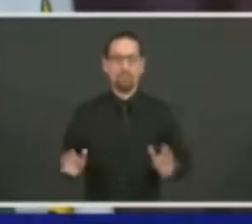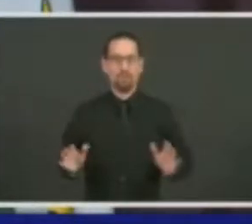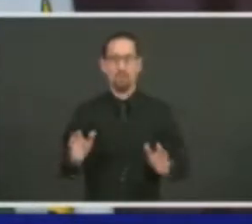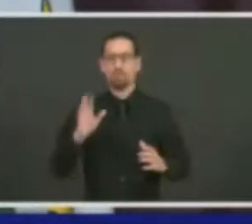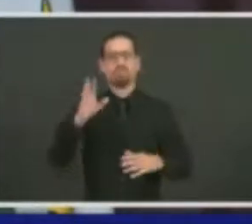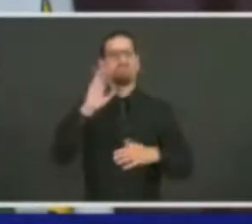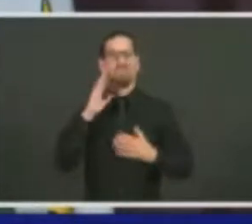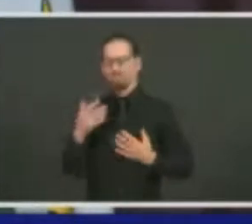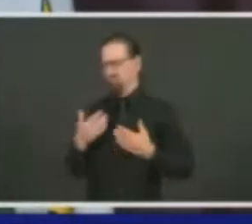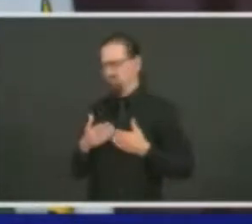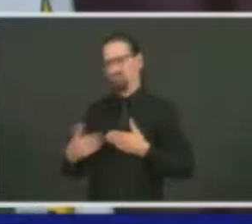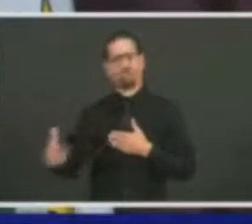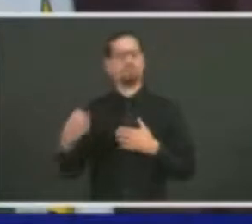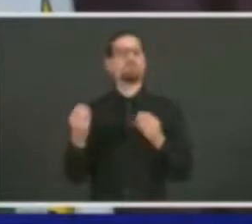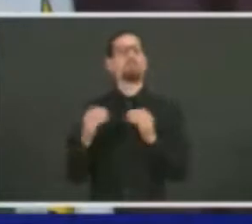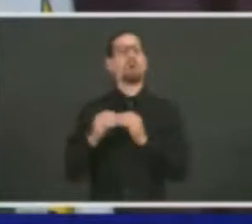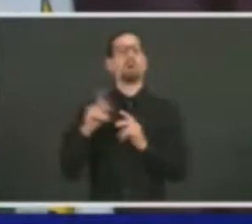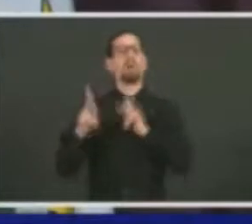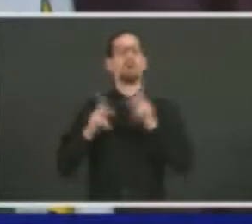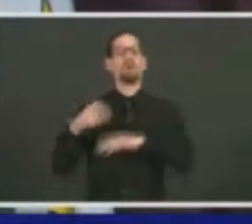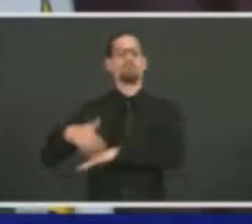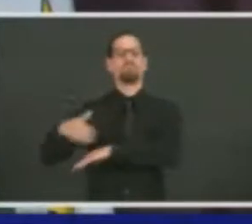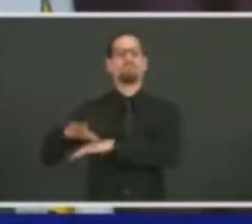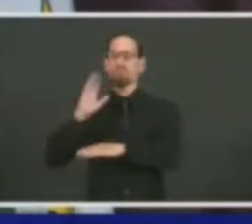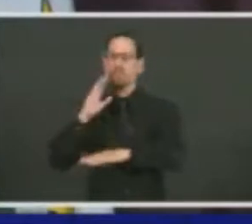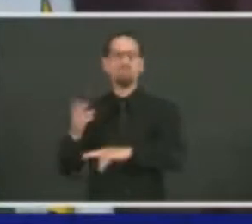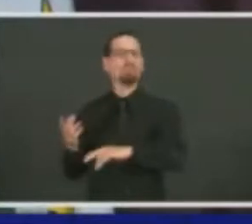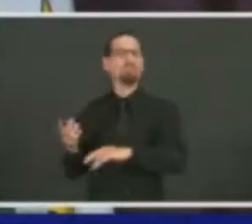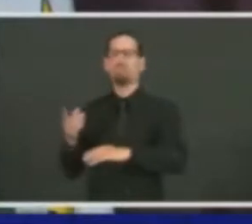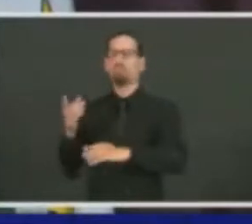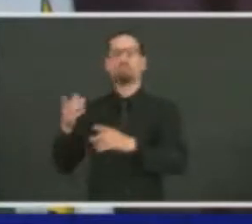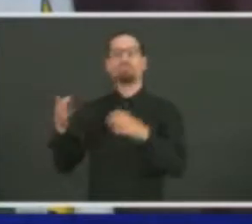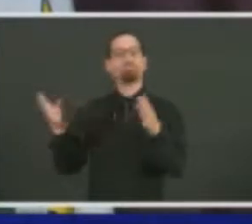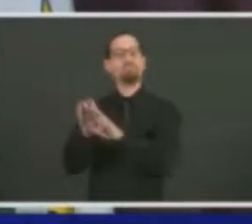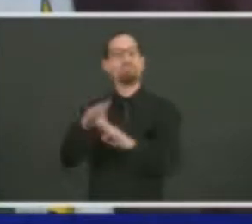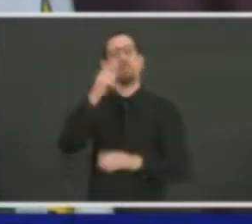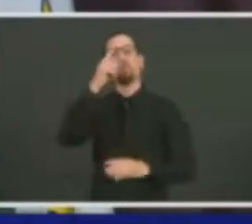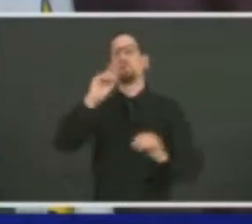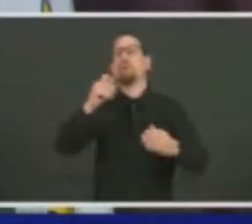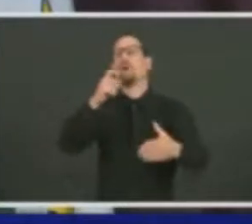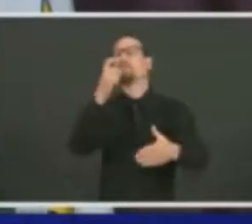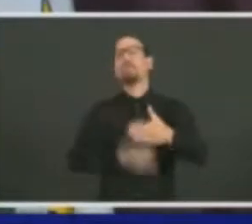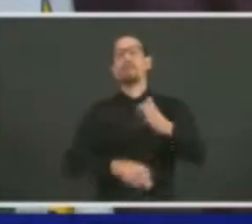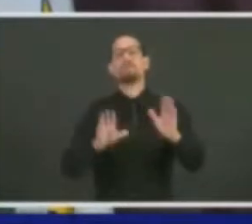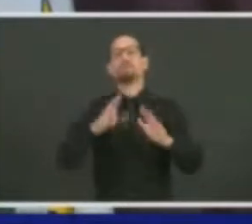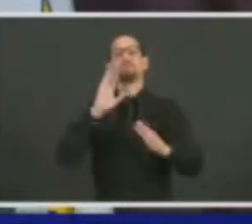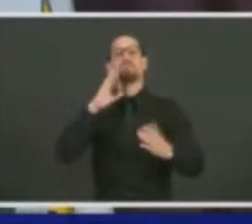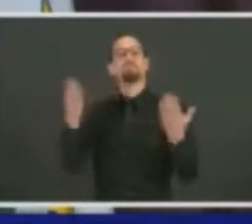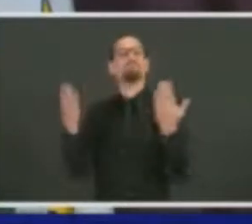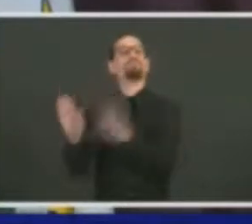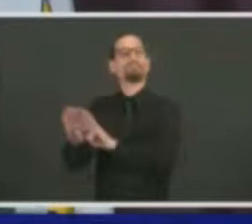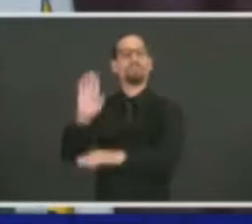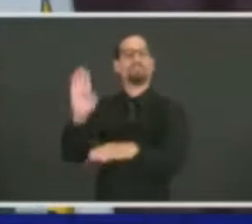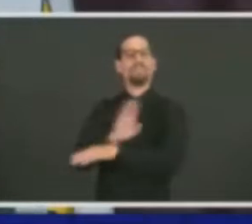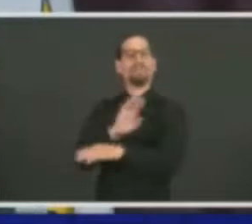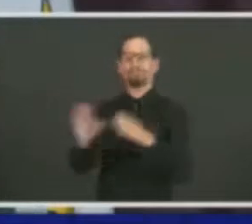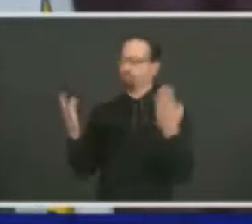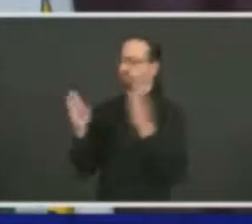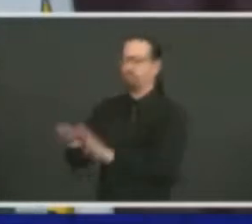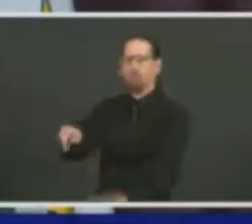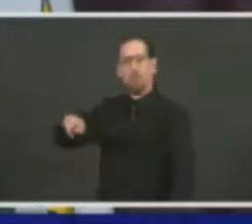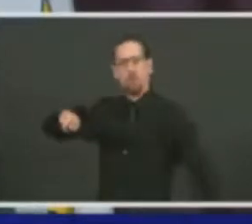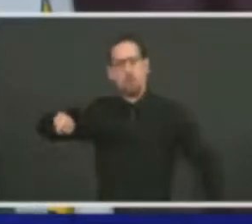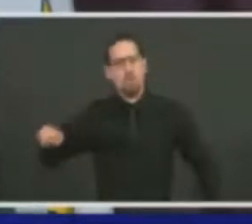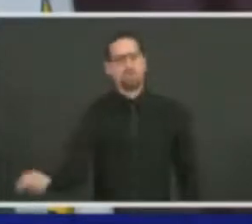shut down operations that are not even trying to comply. I'm asking the people of Rhode Island to do your part,